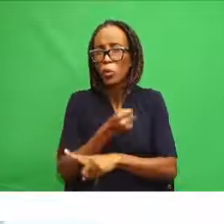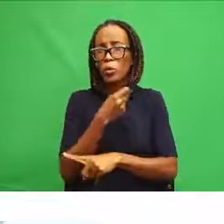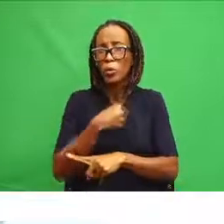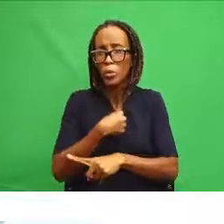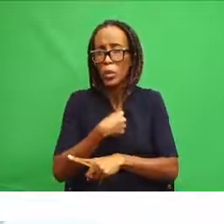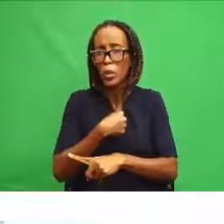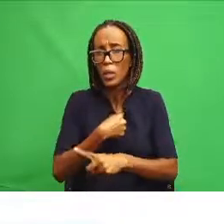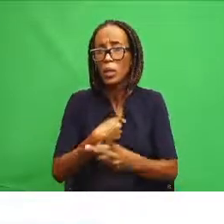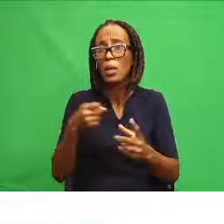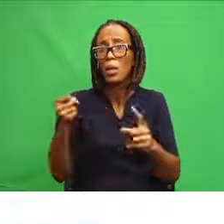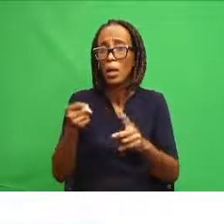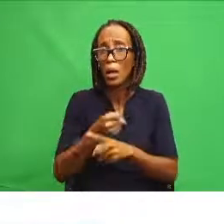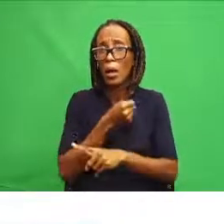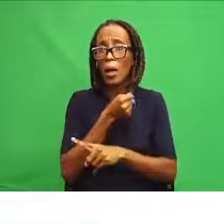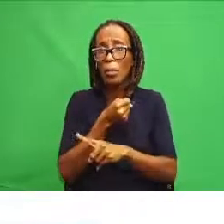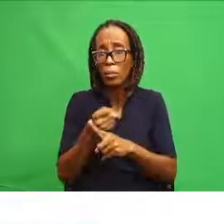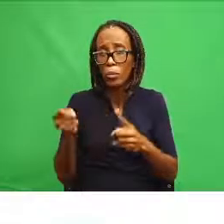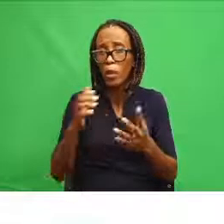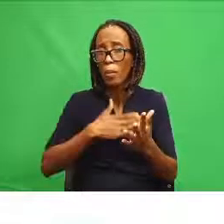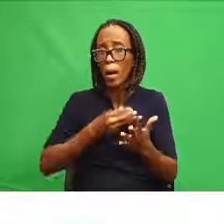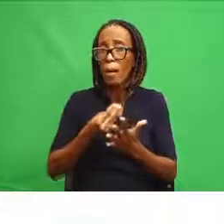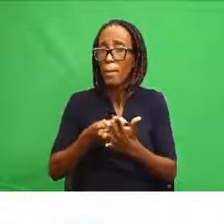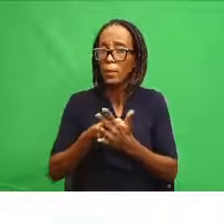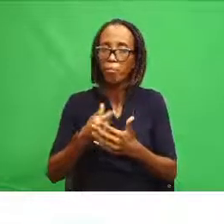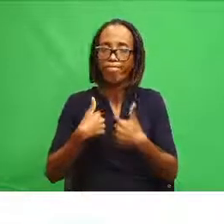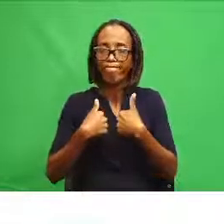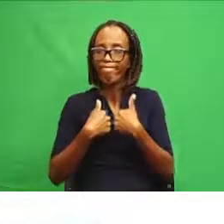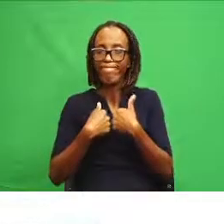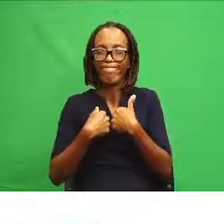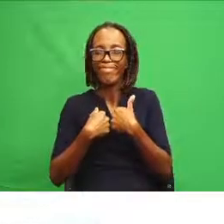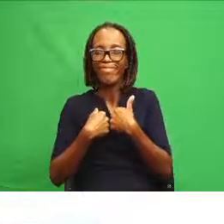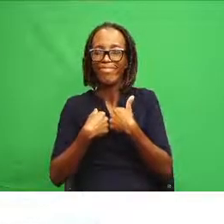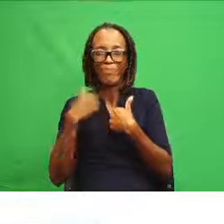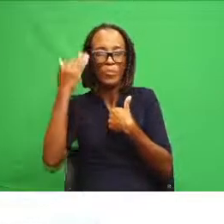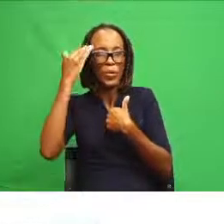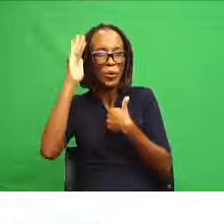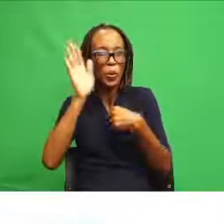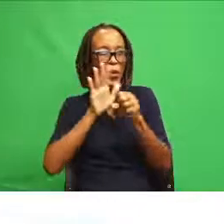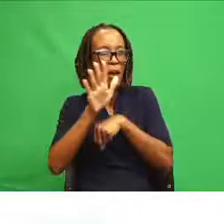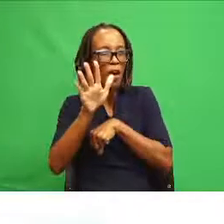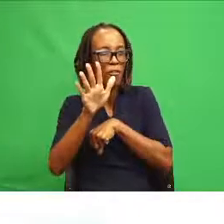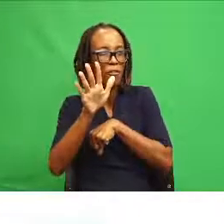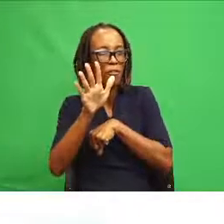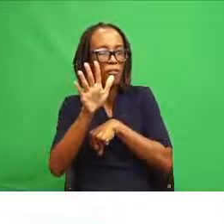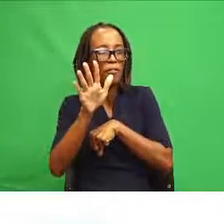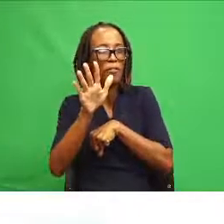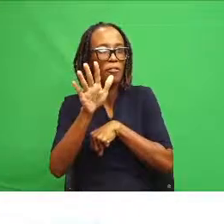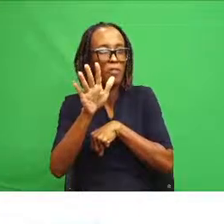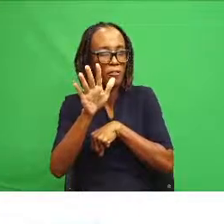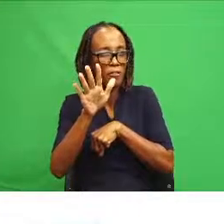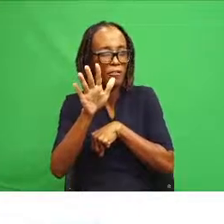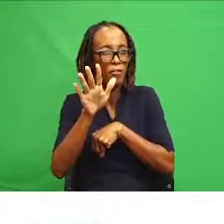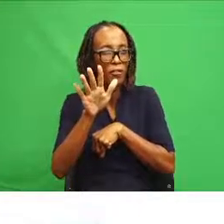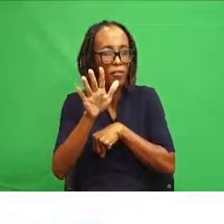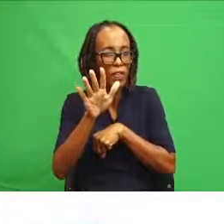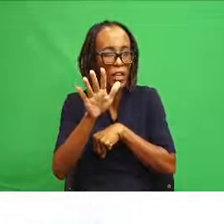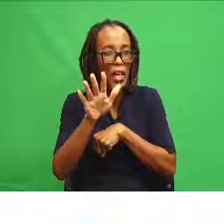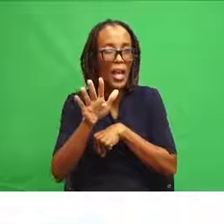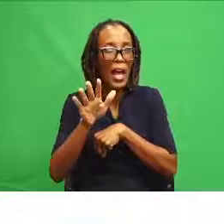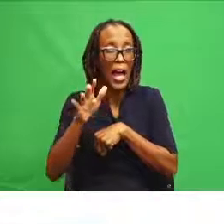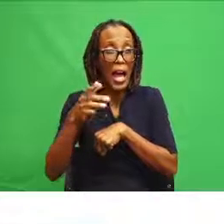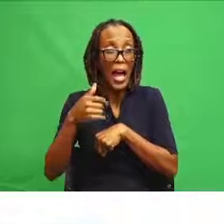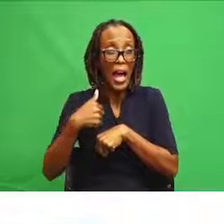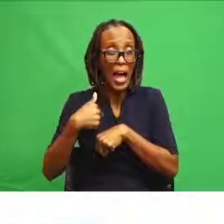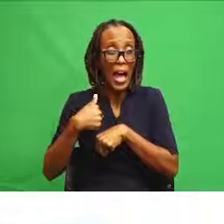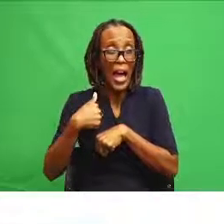example? I am not very familiar with that. I'm not too. As I said a little earlier, you know, I like